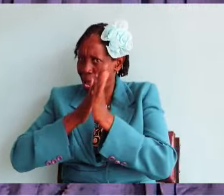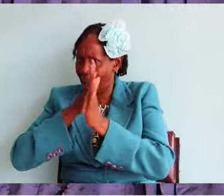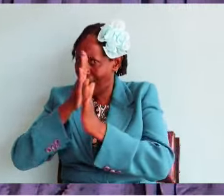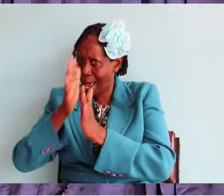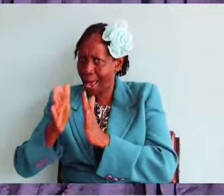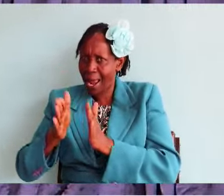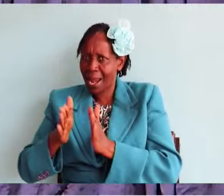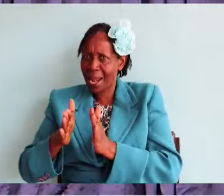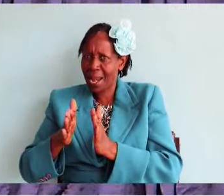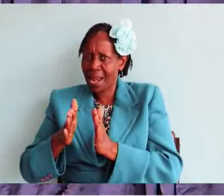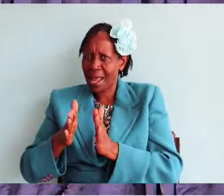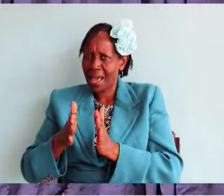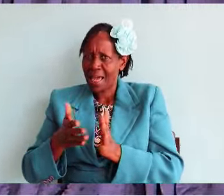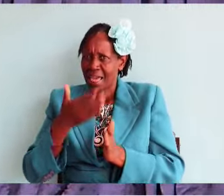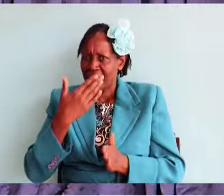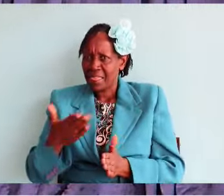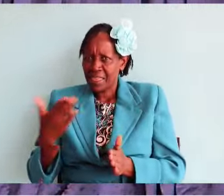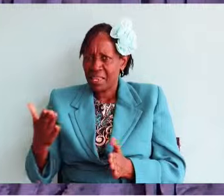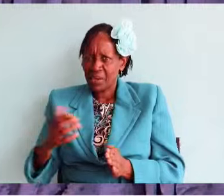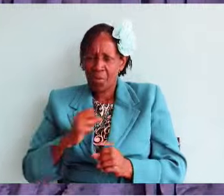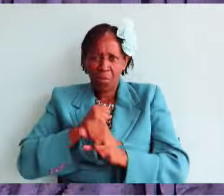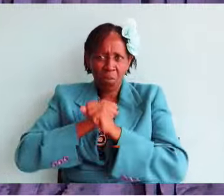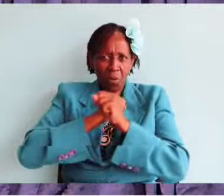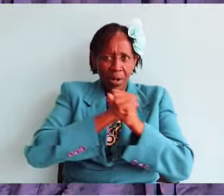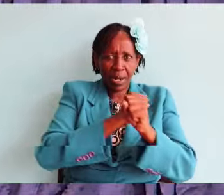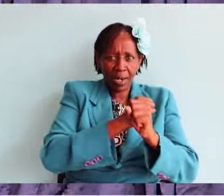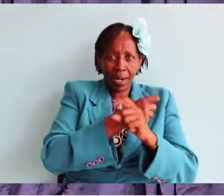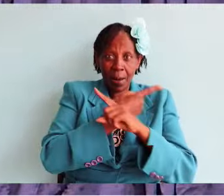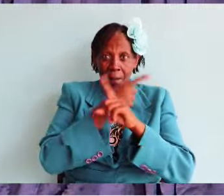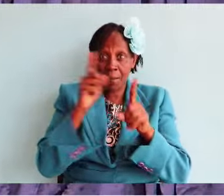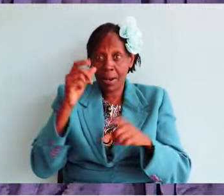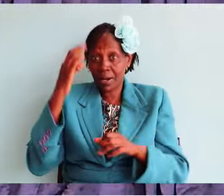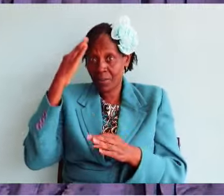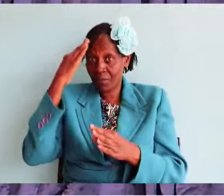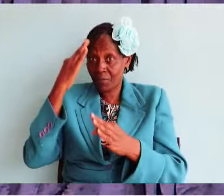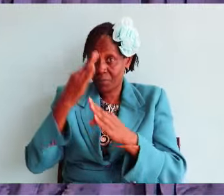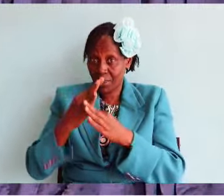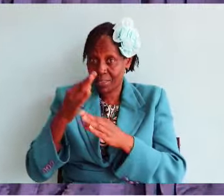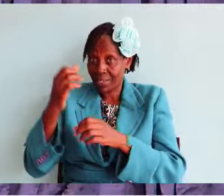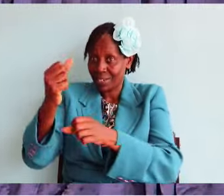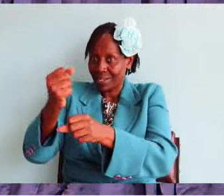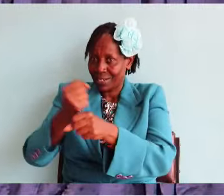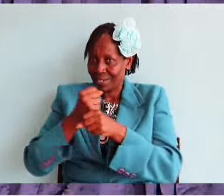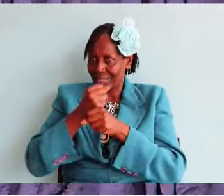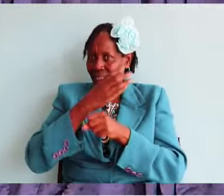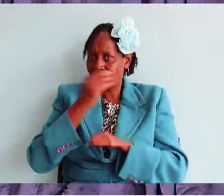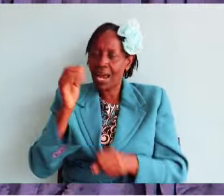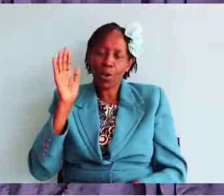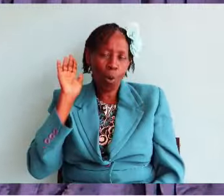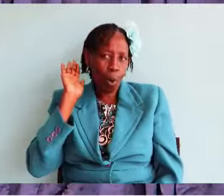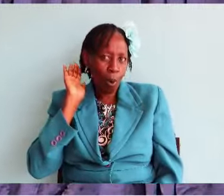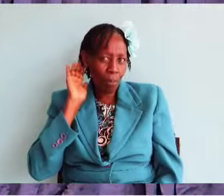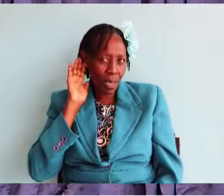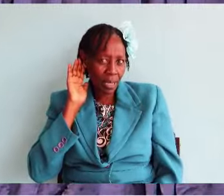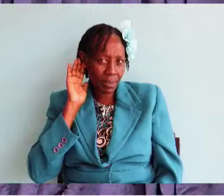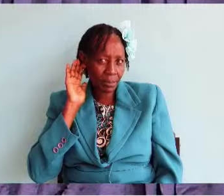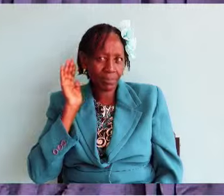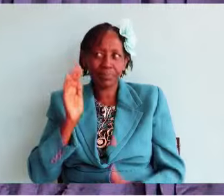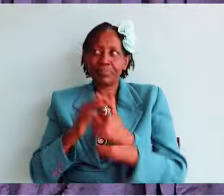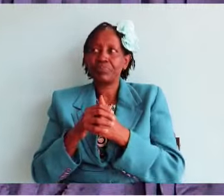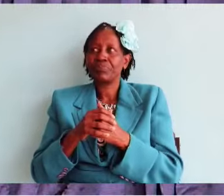weapons. It's what? Faith, trust, and obey. Let me read this and see